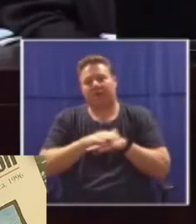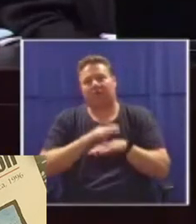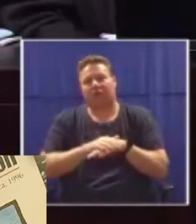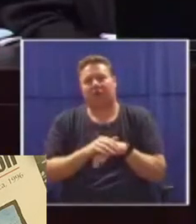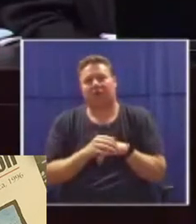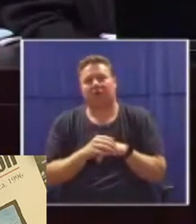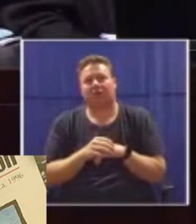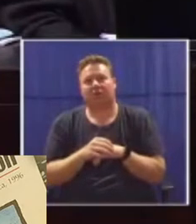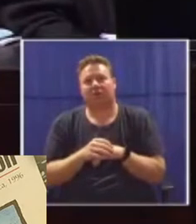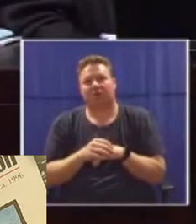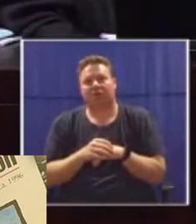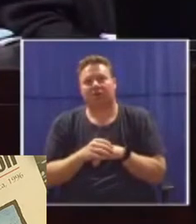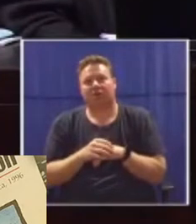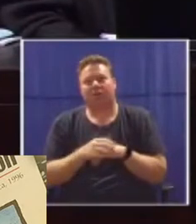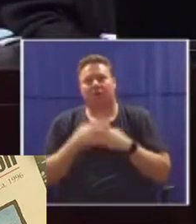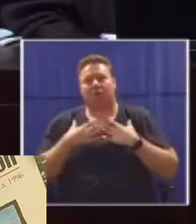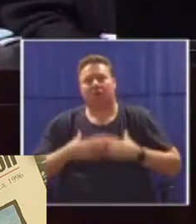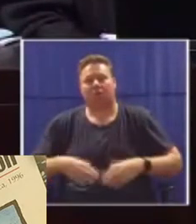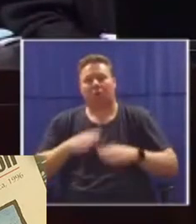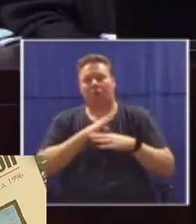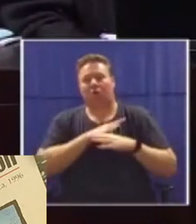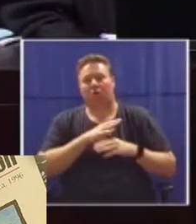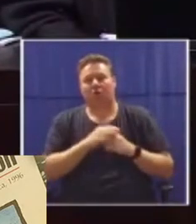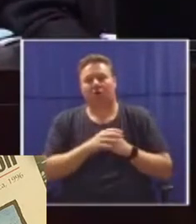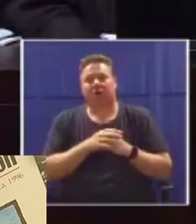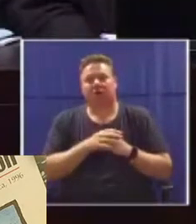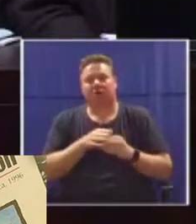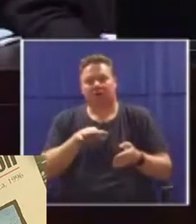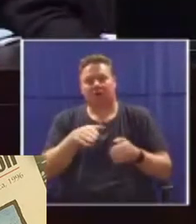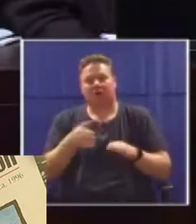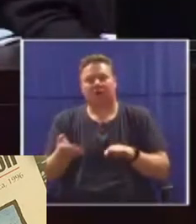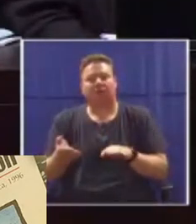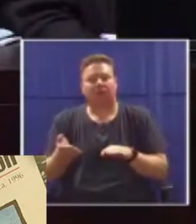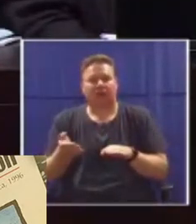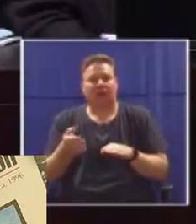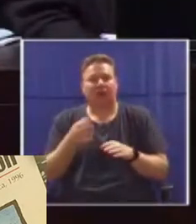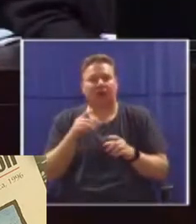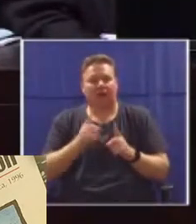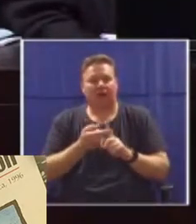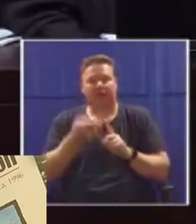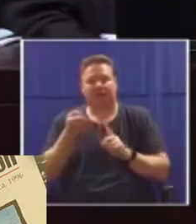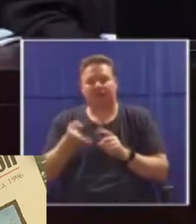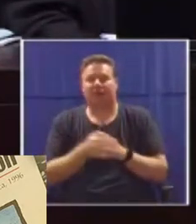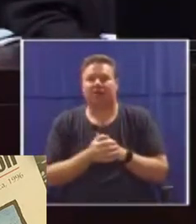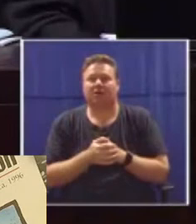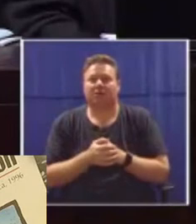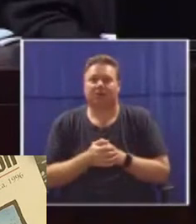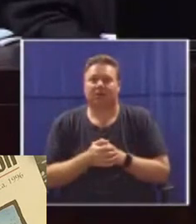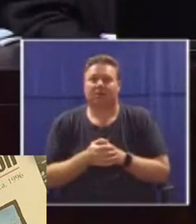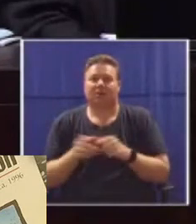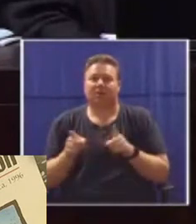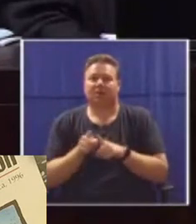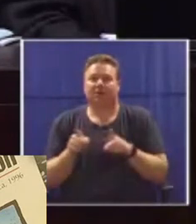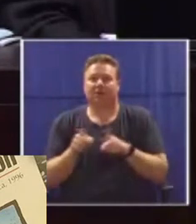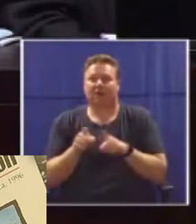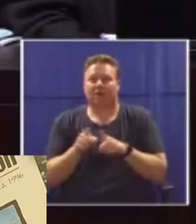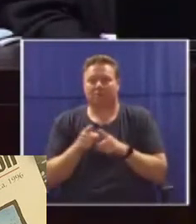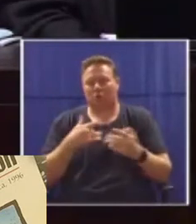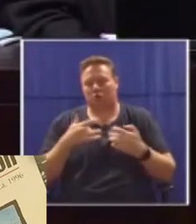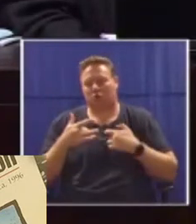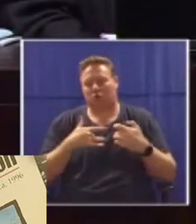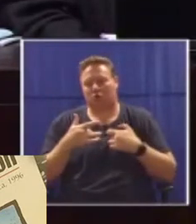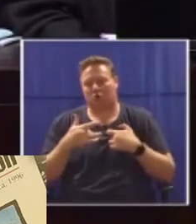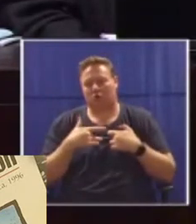of the bodyguard that died in a tragic accident. But also, Chairperson, also allow me to express our concern about